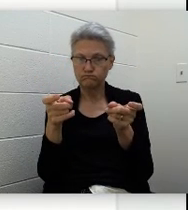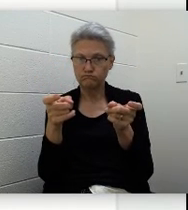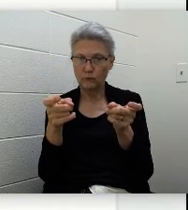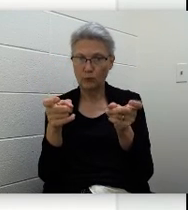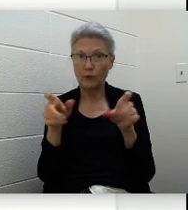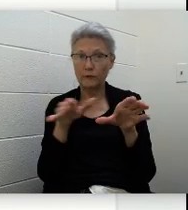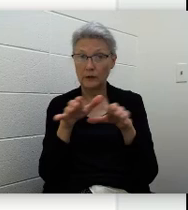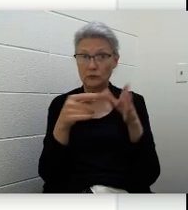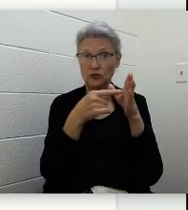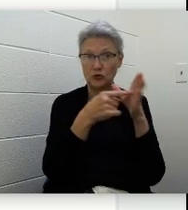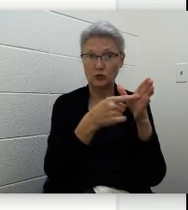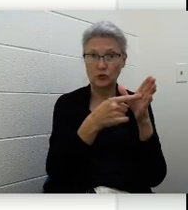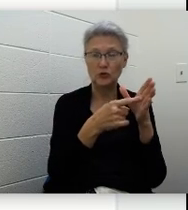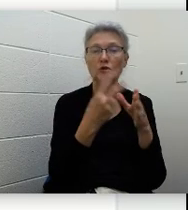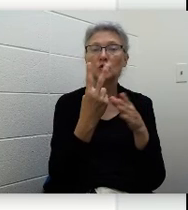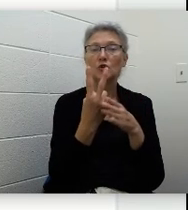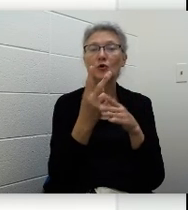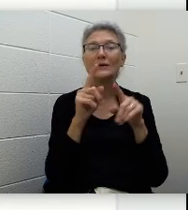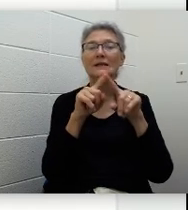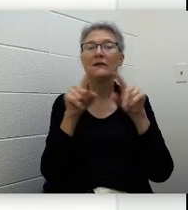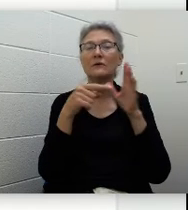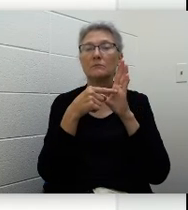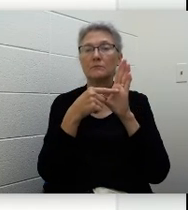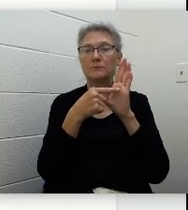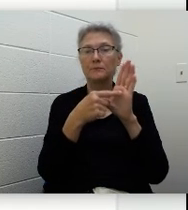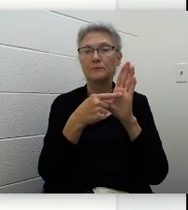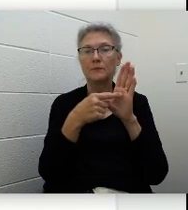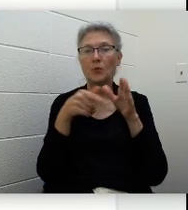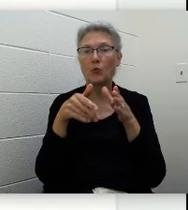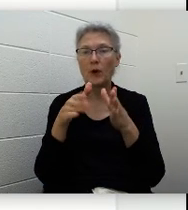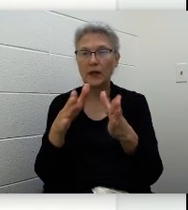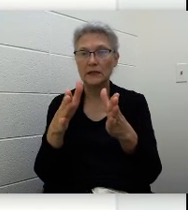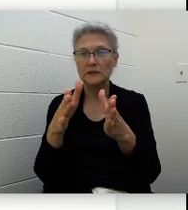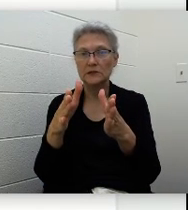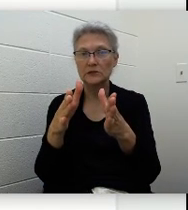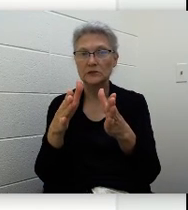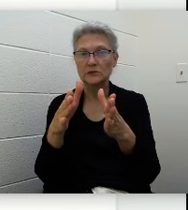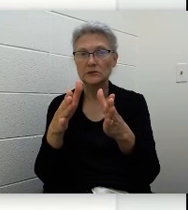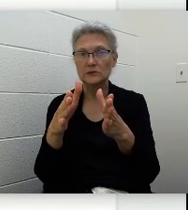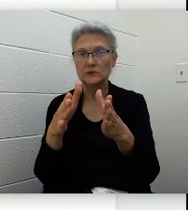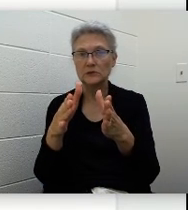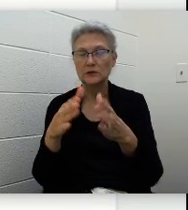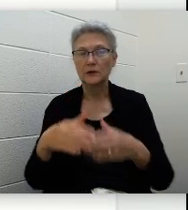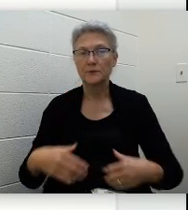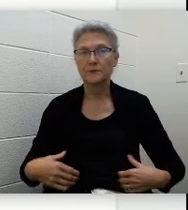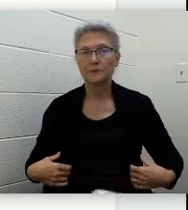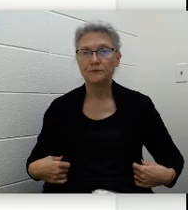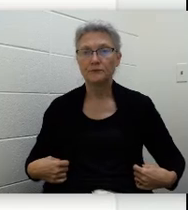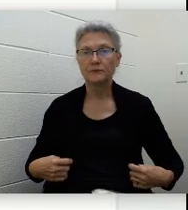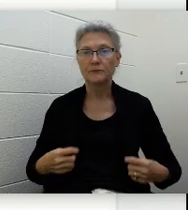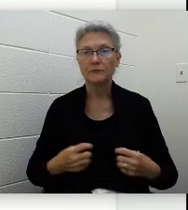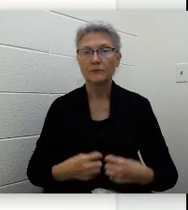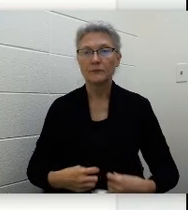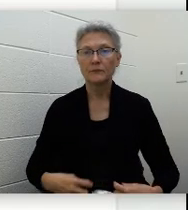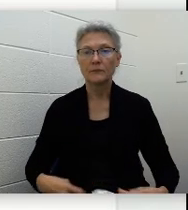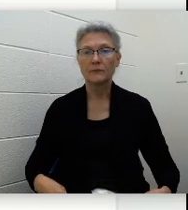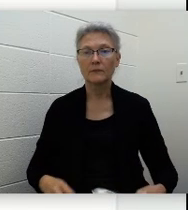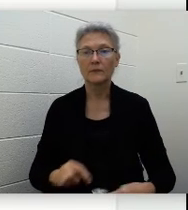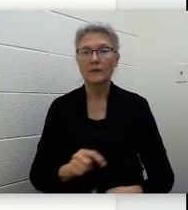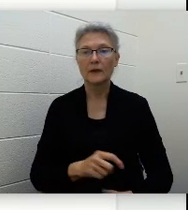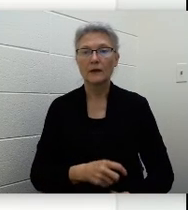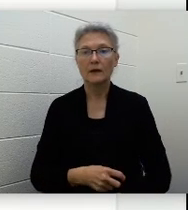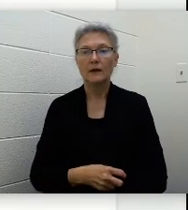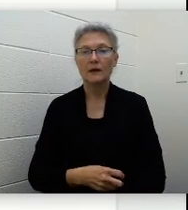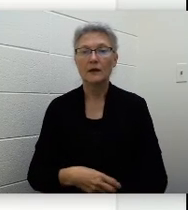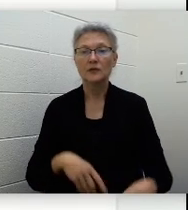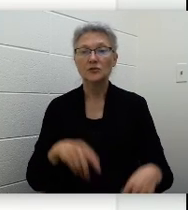is we've shown you two different models right here. So I can actually just go ahead and